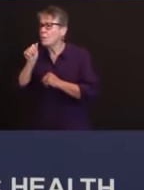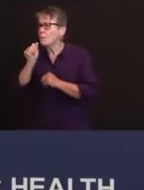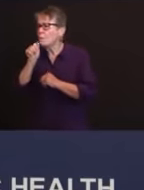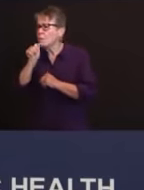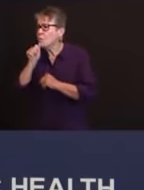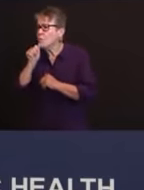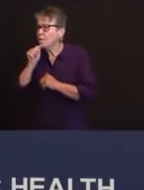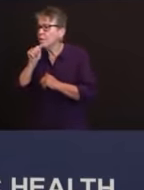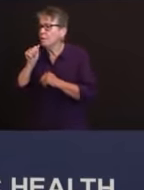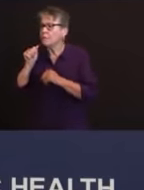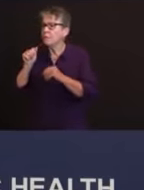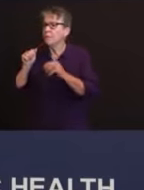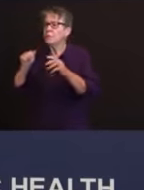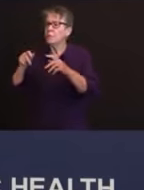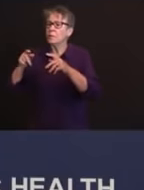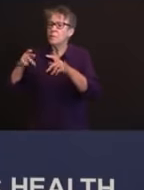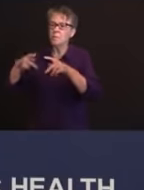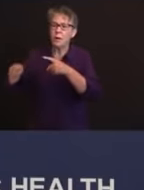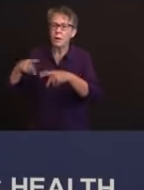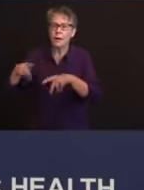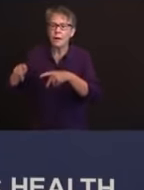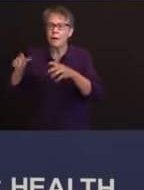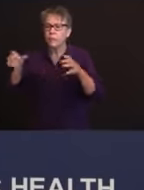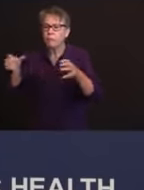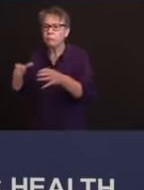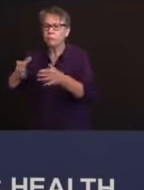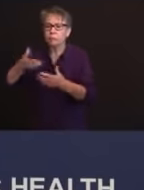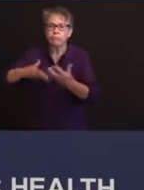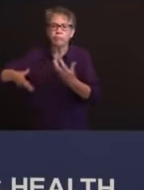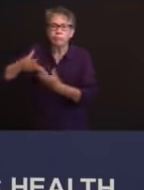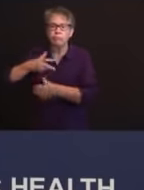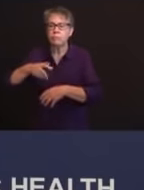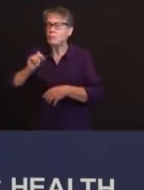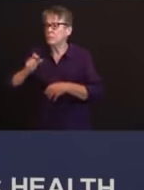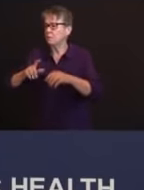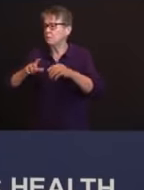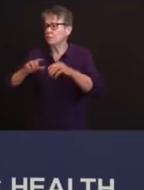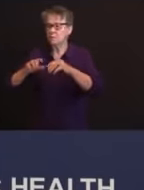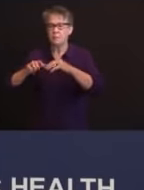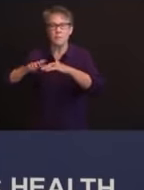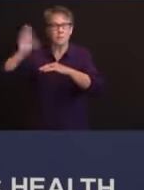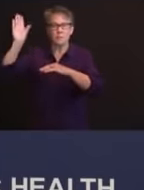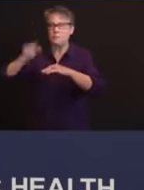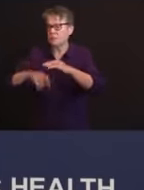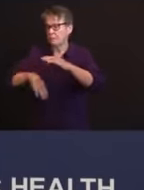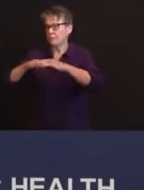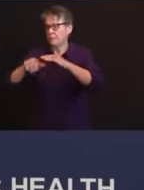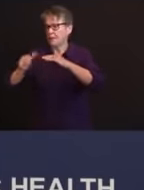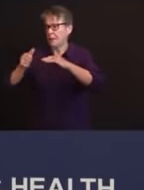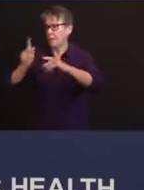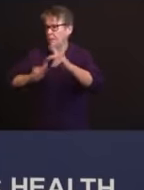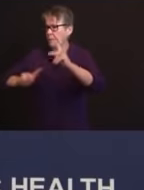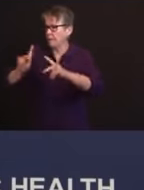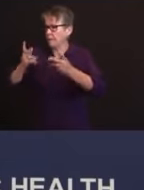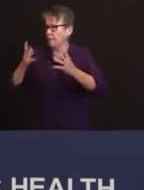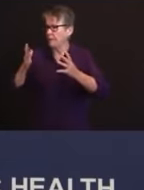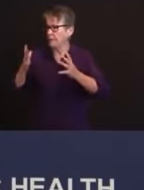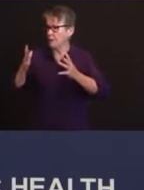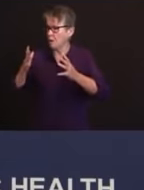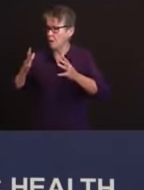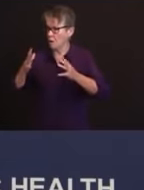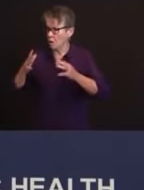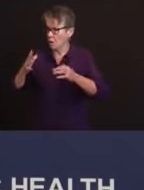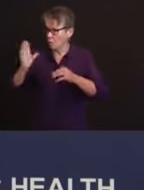travel between 10 p.m. and 5 a.m. Why not do those restrictions instead if these are being traced back